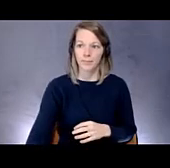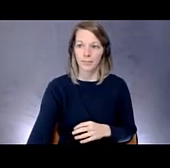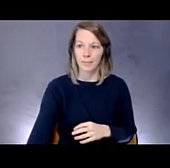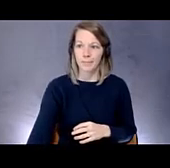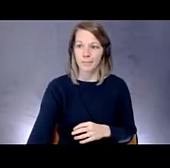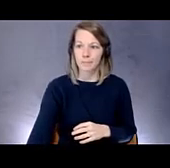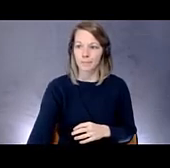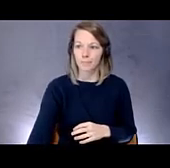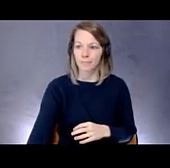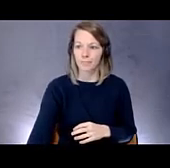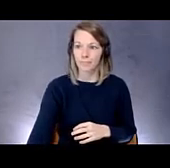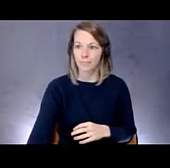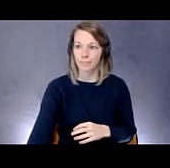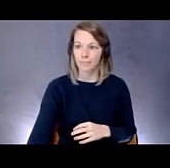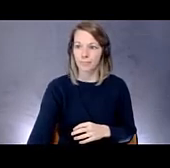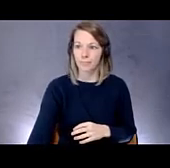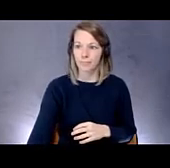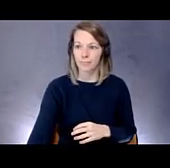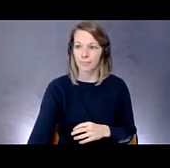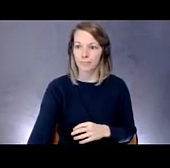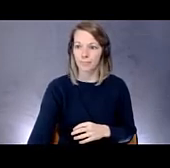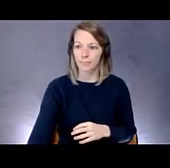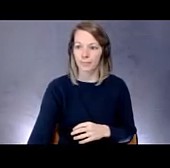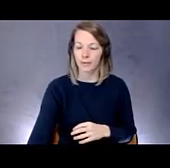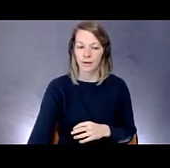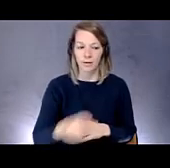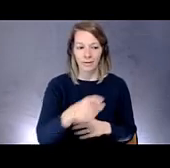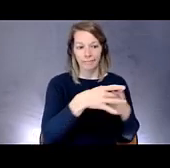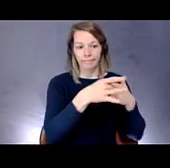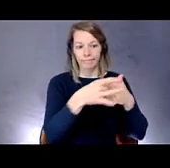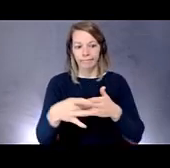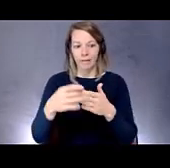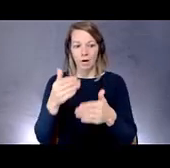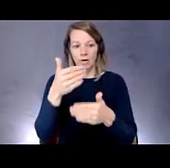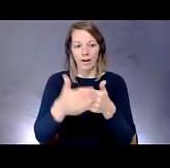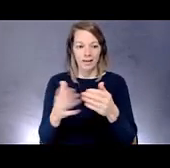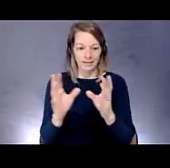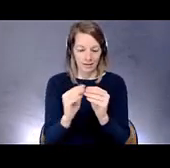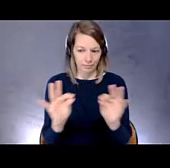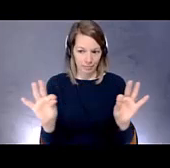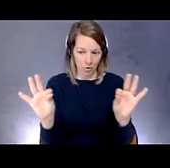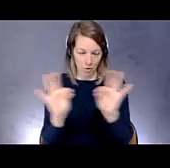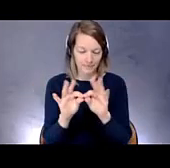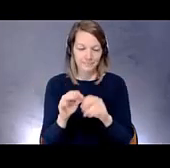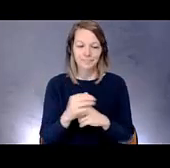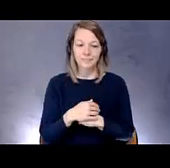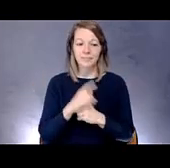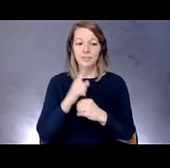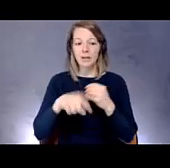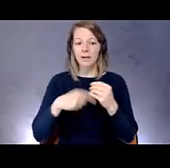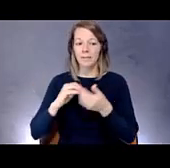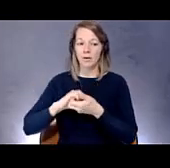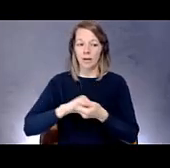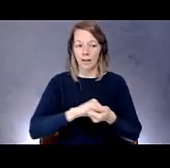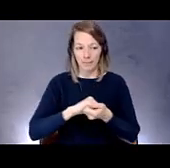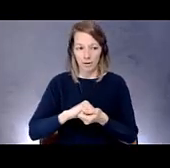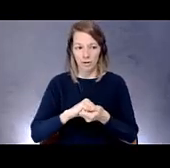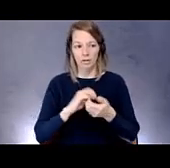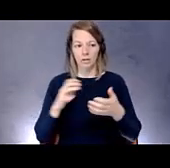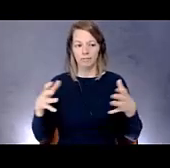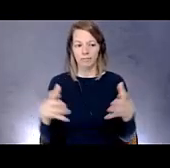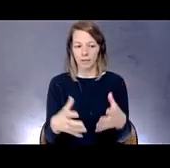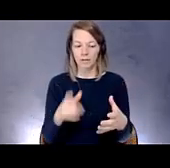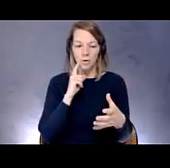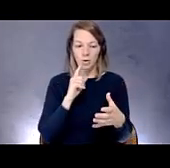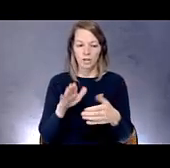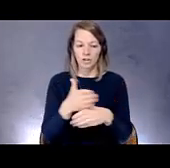So that tees up this next session, which is so important. So this session is about a collaborative, united effort to achieve a